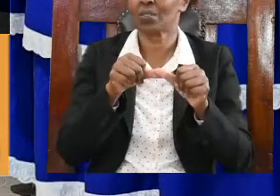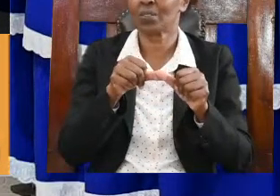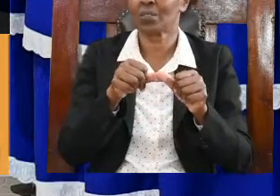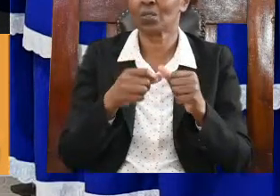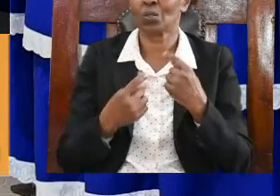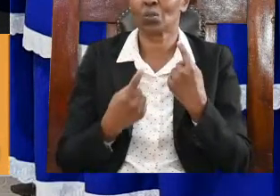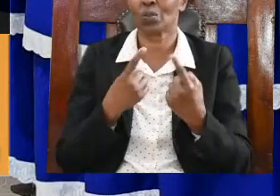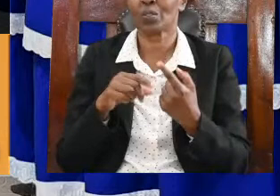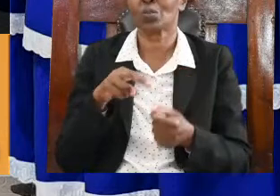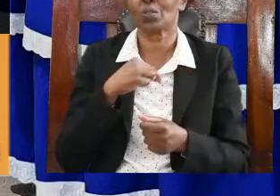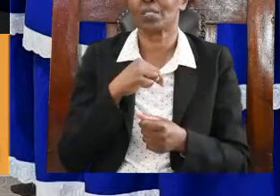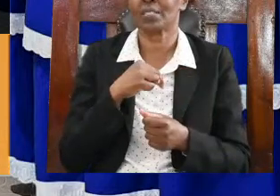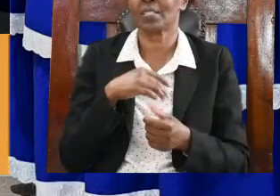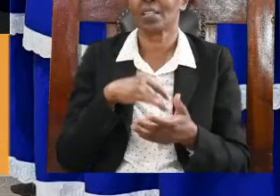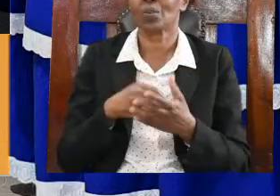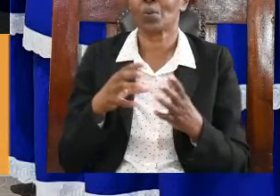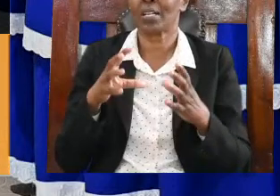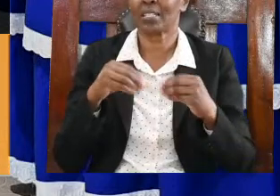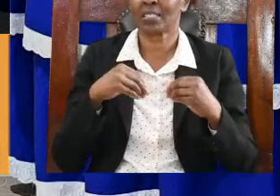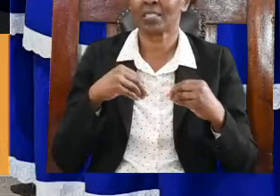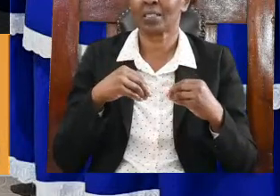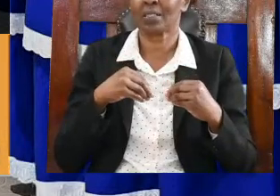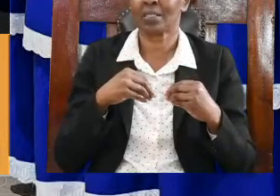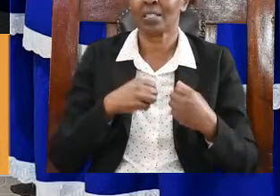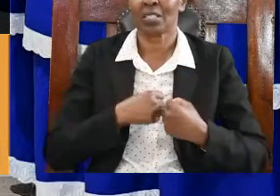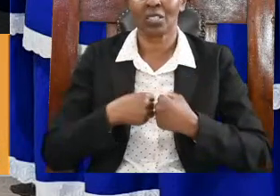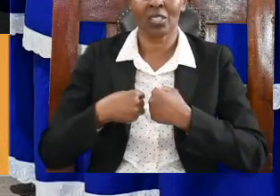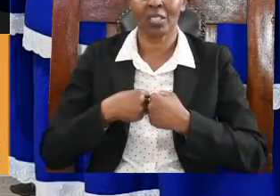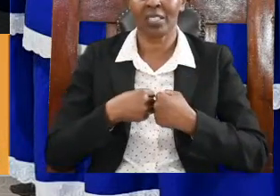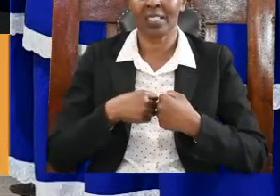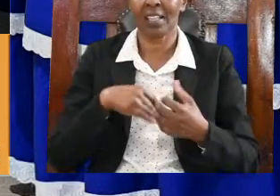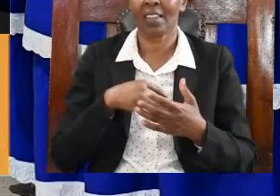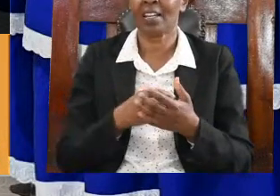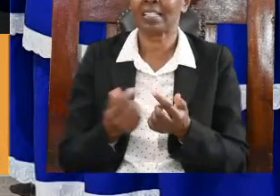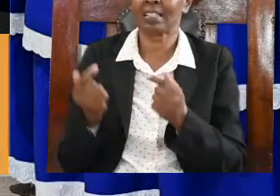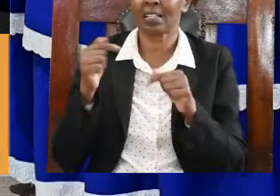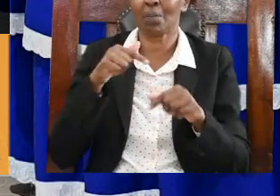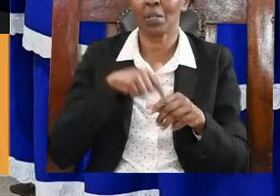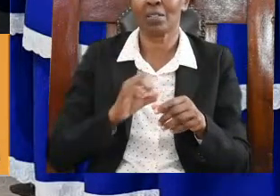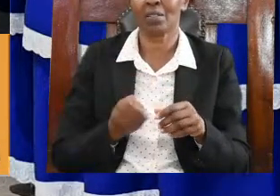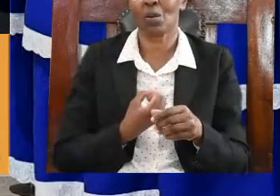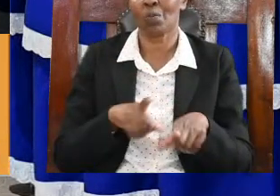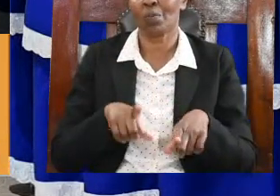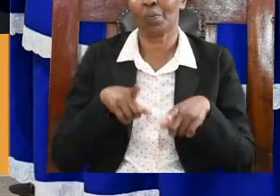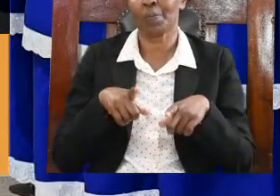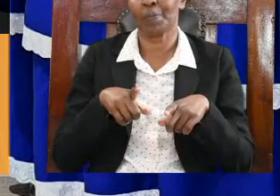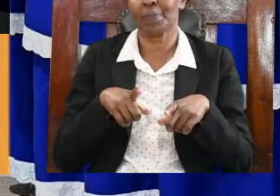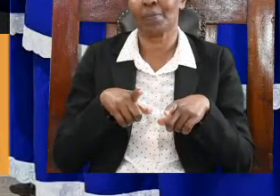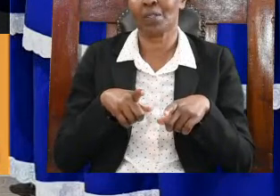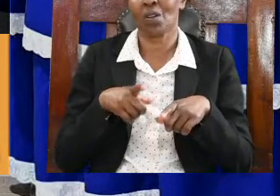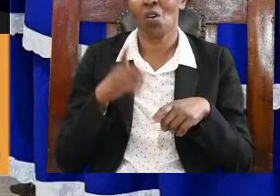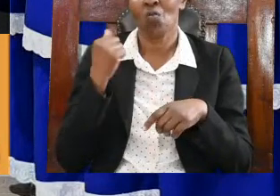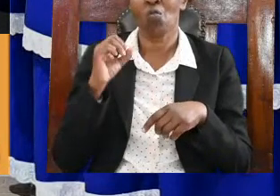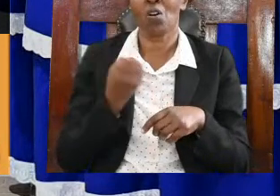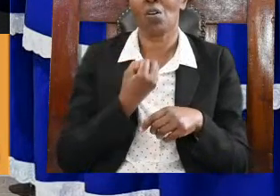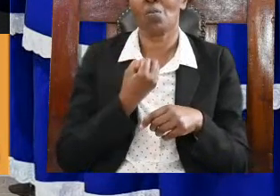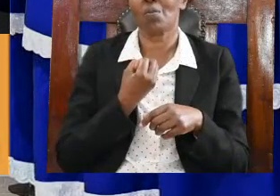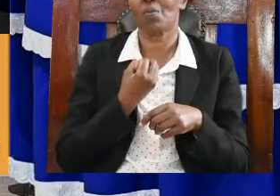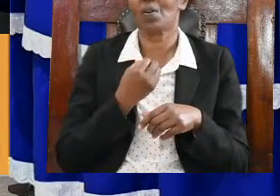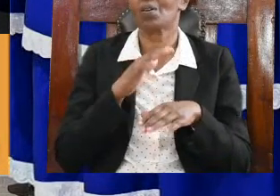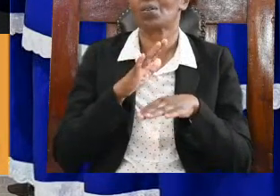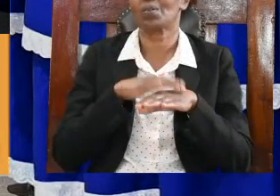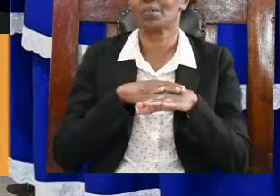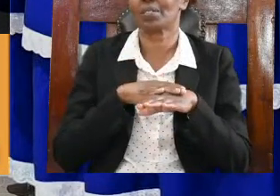us to accept some of the difficulties you allow them to come along our way for our own